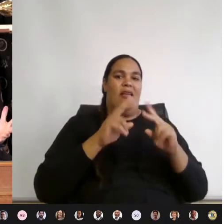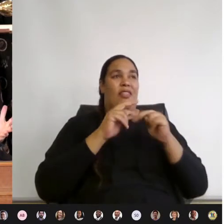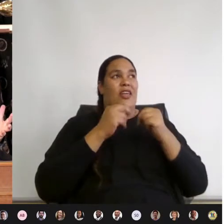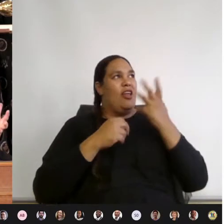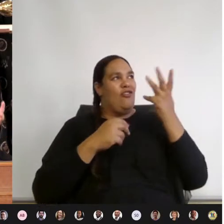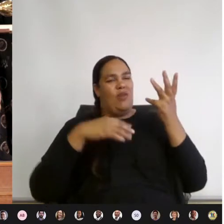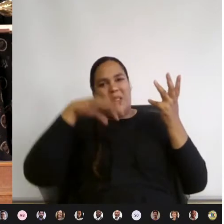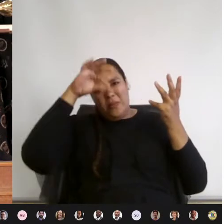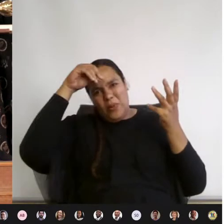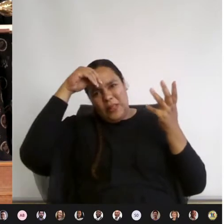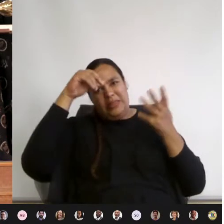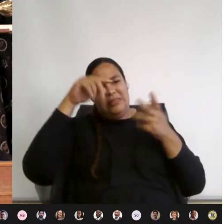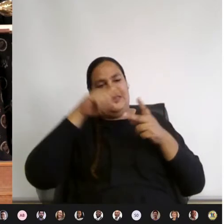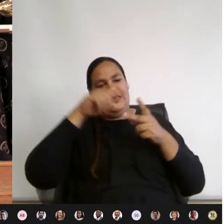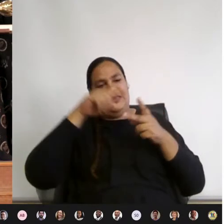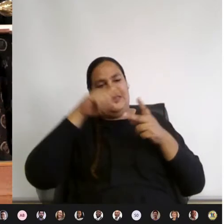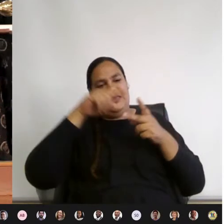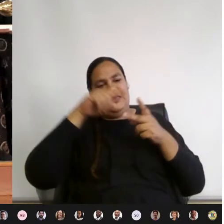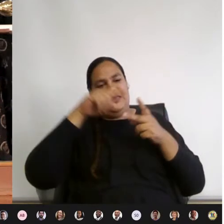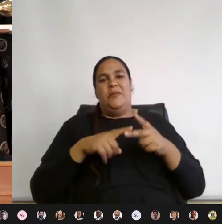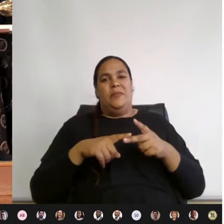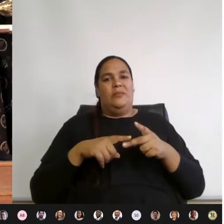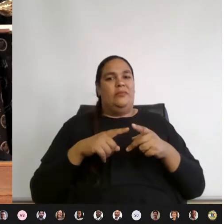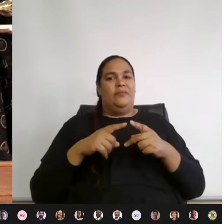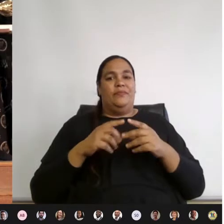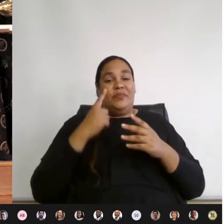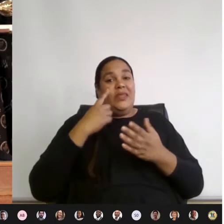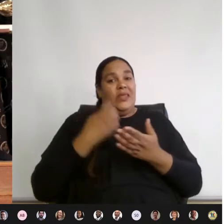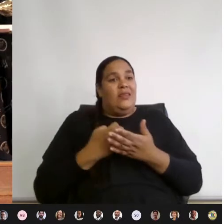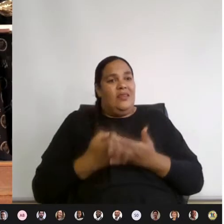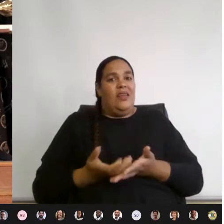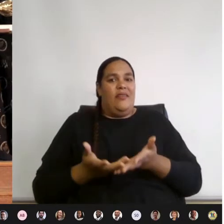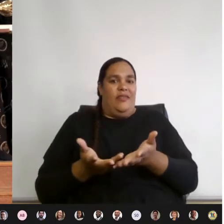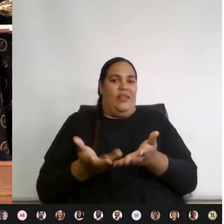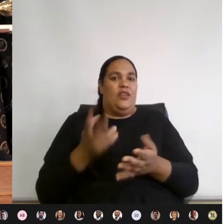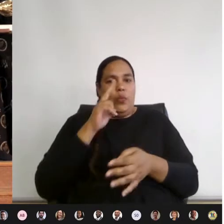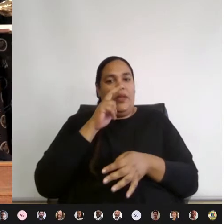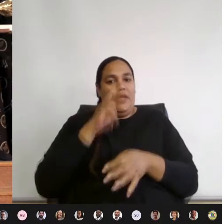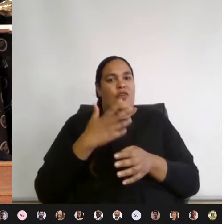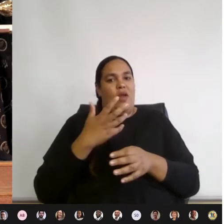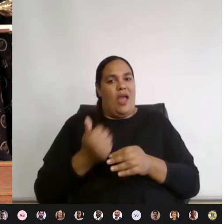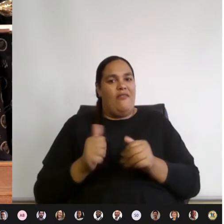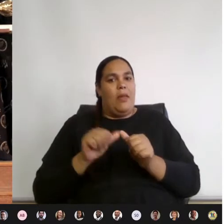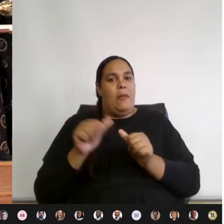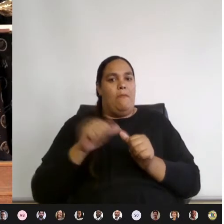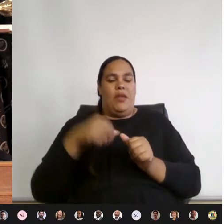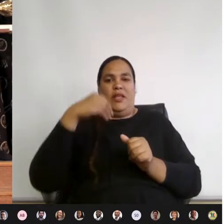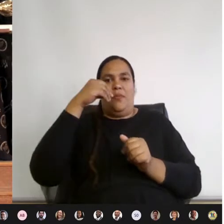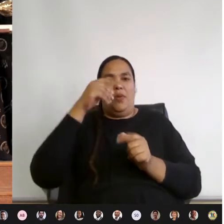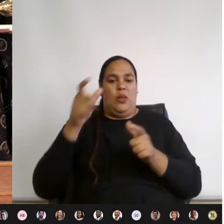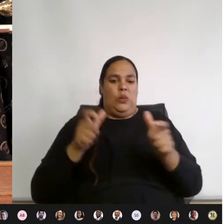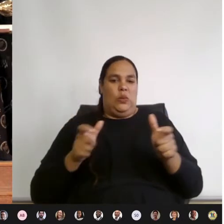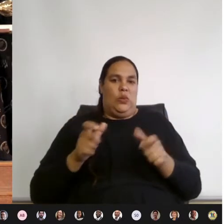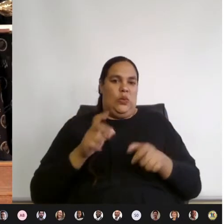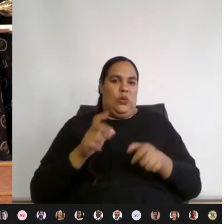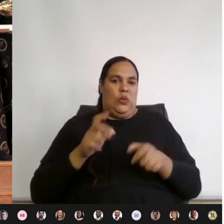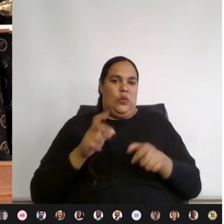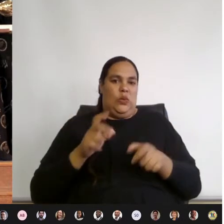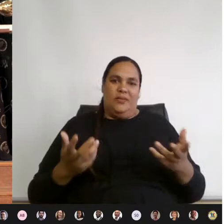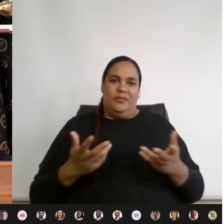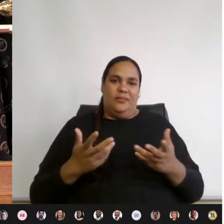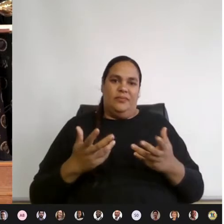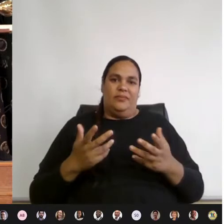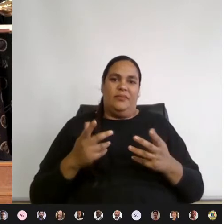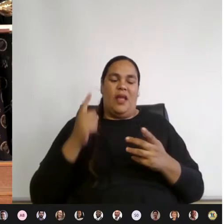Policing. I mean, it is absolutely evident that we need to have better policing control. And I think it was